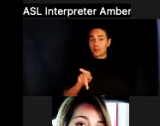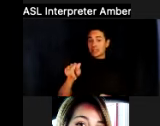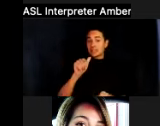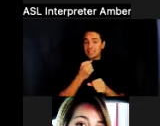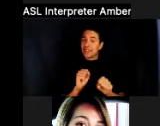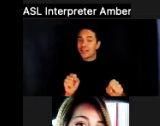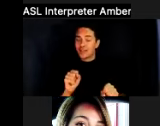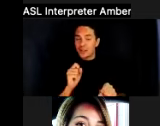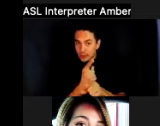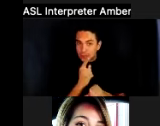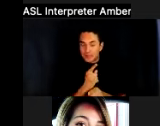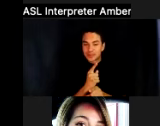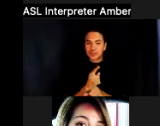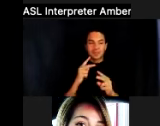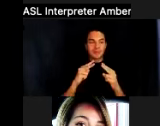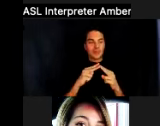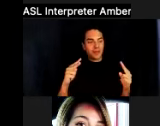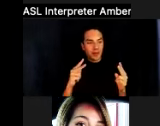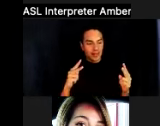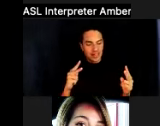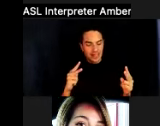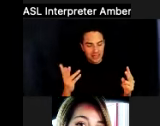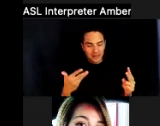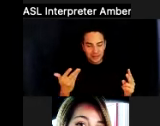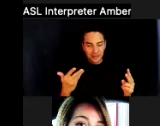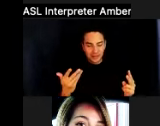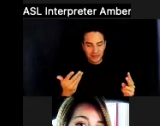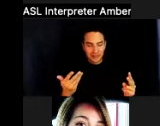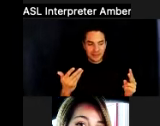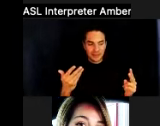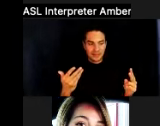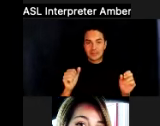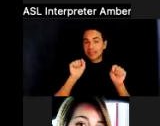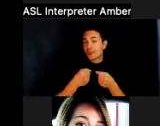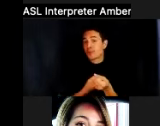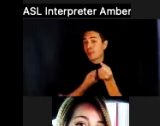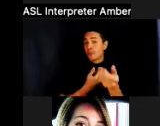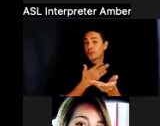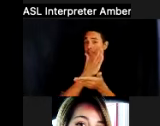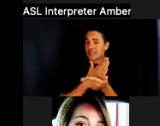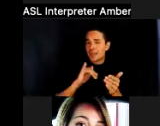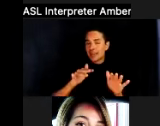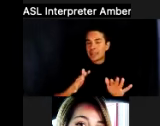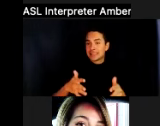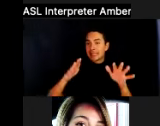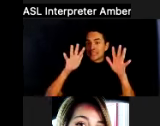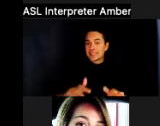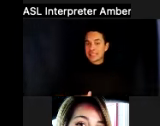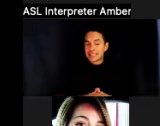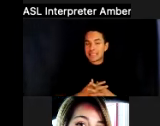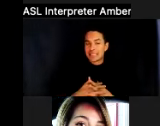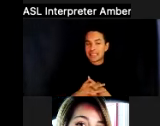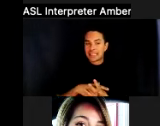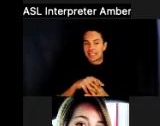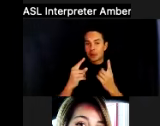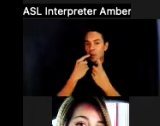very, very much can cause some of that anxiety and